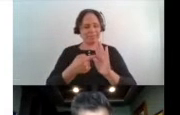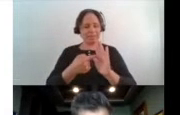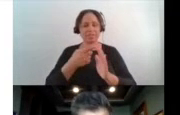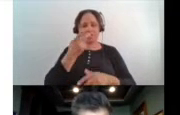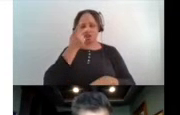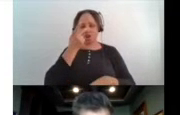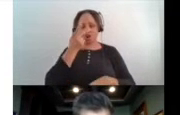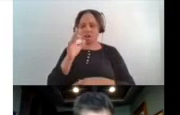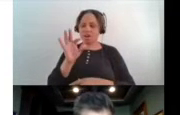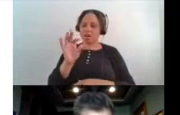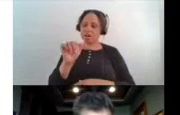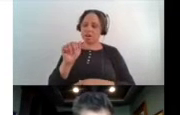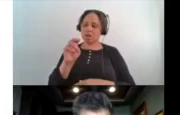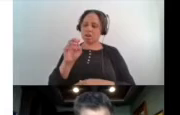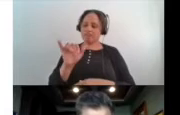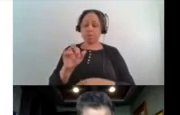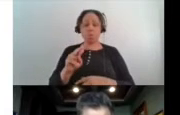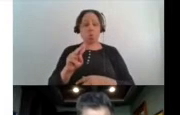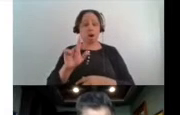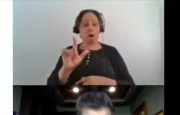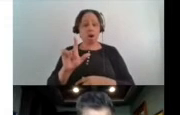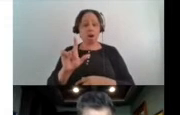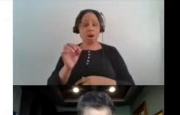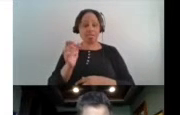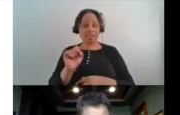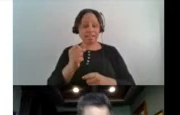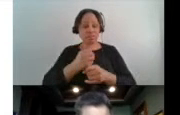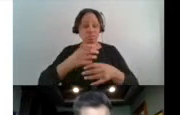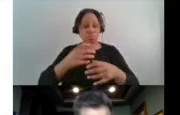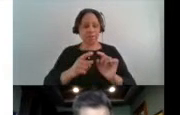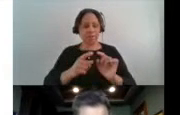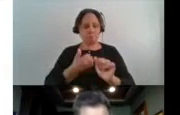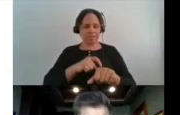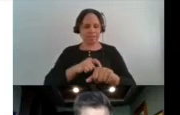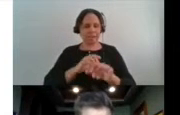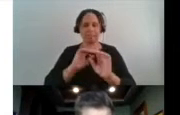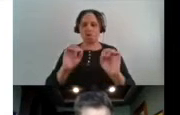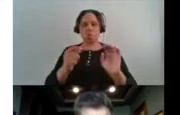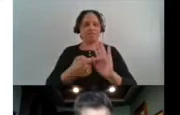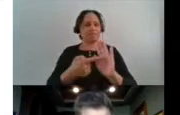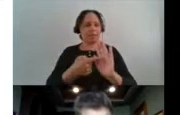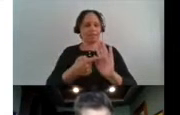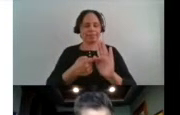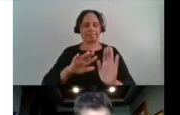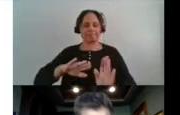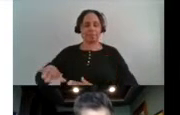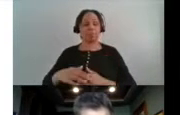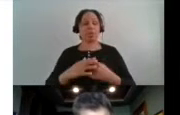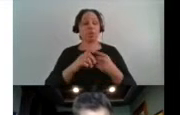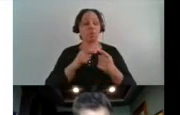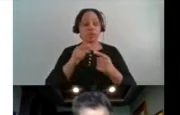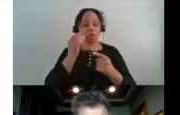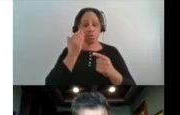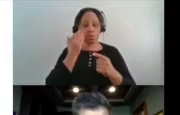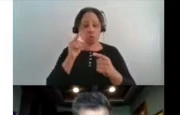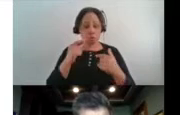increased swelling in the legs. Majority of the time, it is silent disease. And so once you know that you have kidney disease,